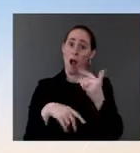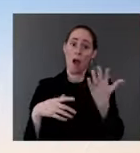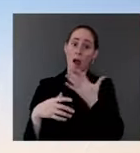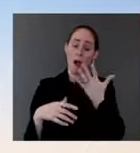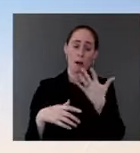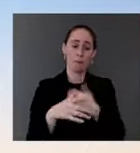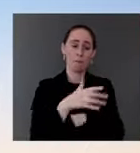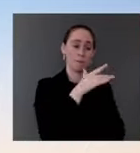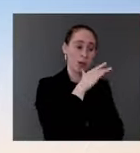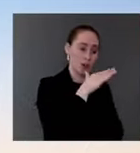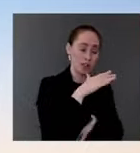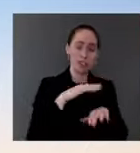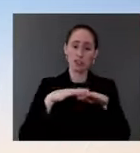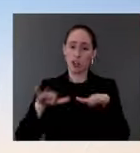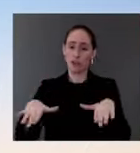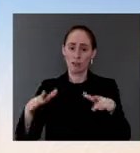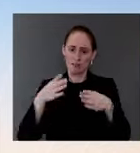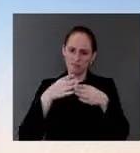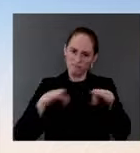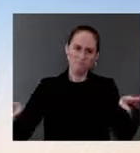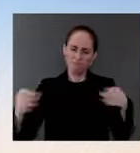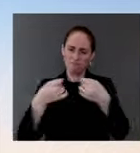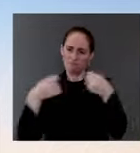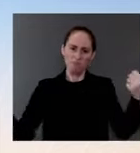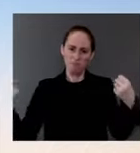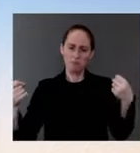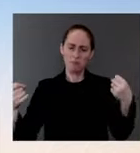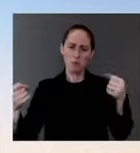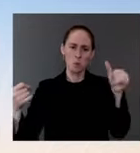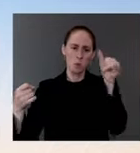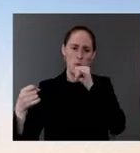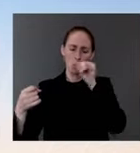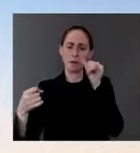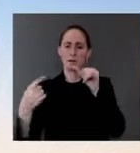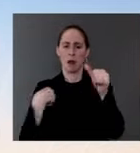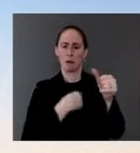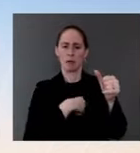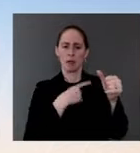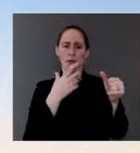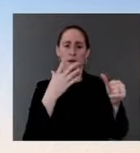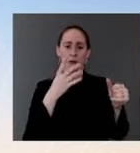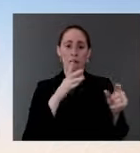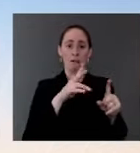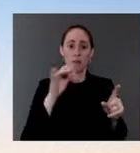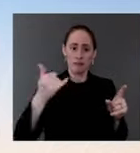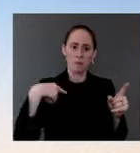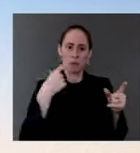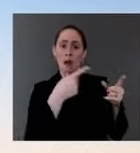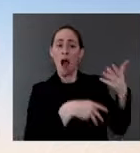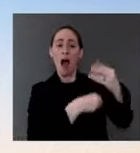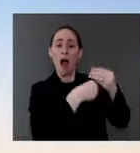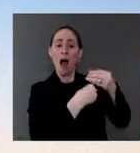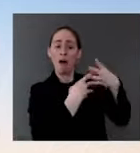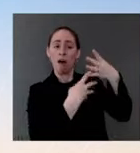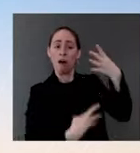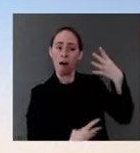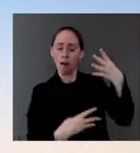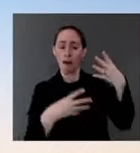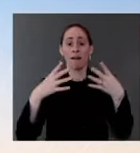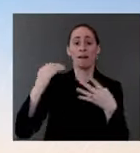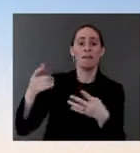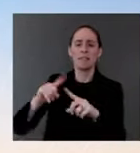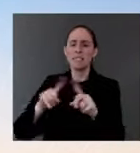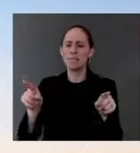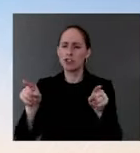see if there's more details on this to share with you. The last one I have is just with this this tragedy involving a truck crash with more than